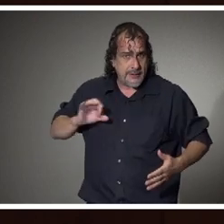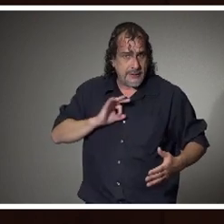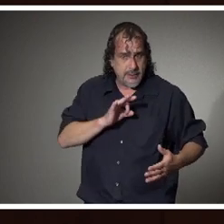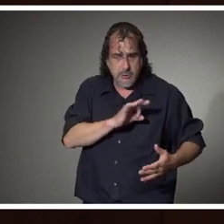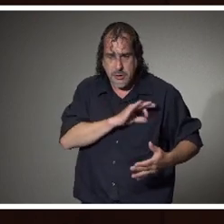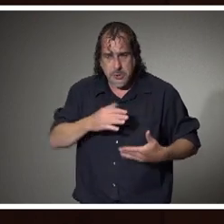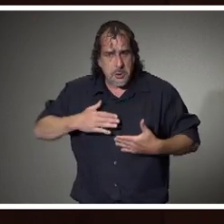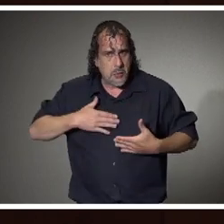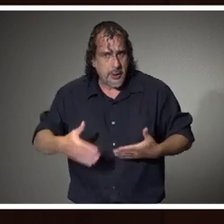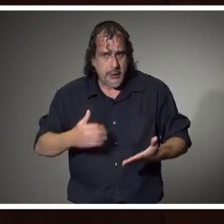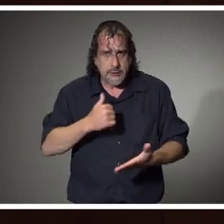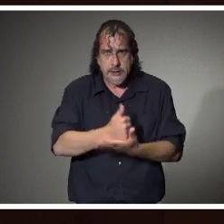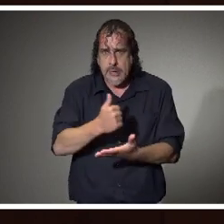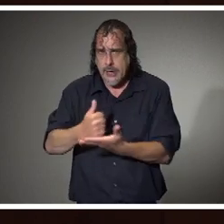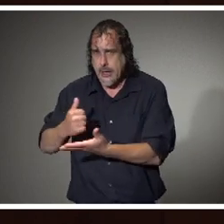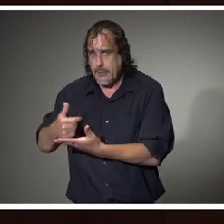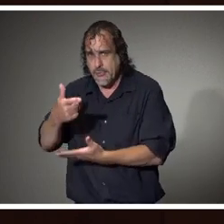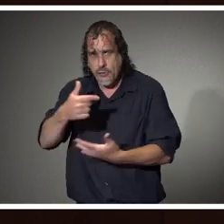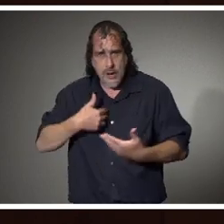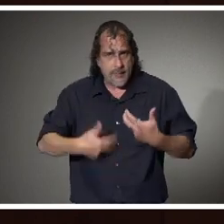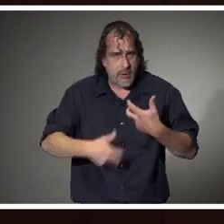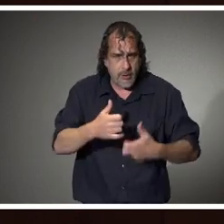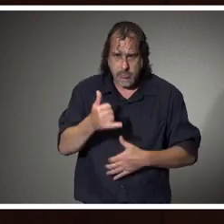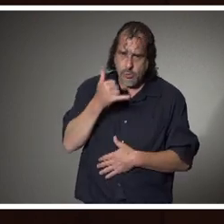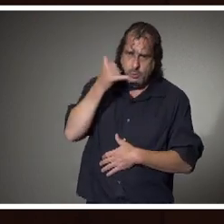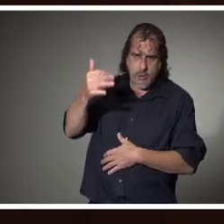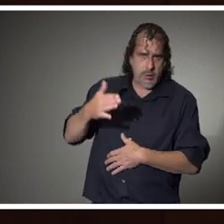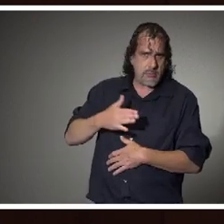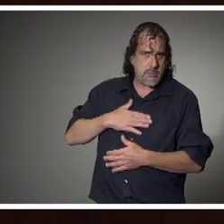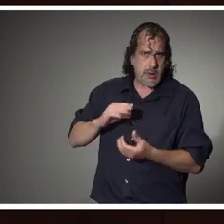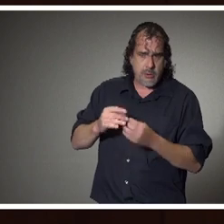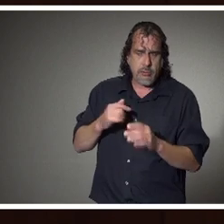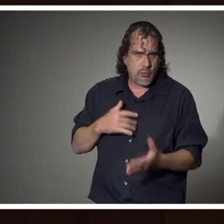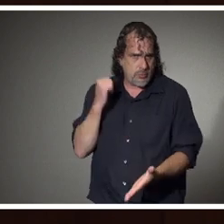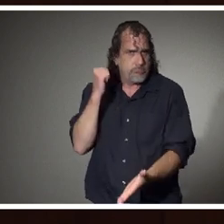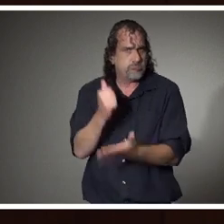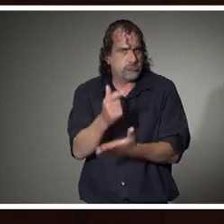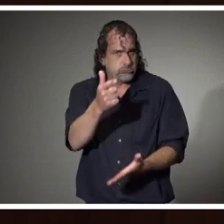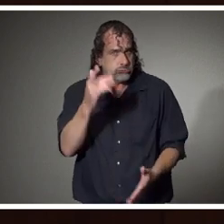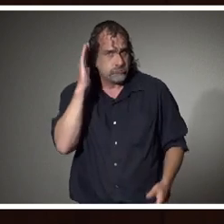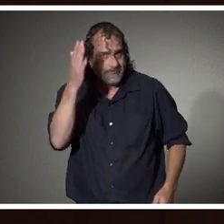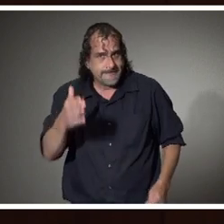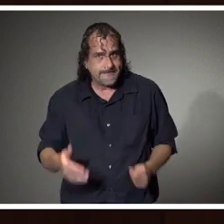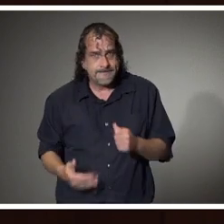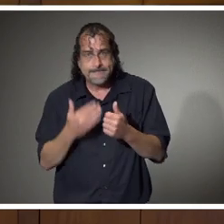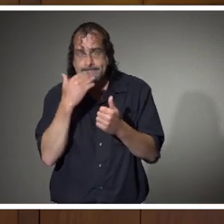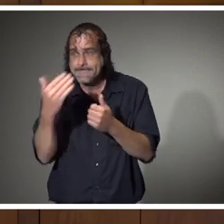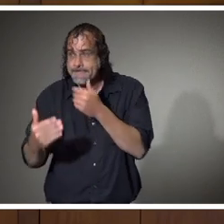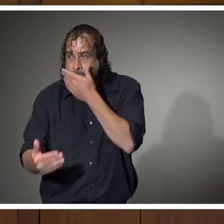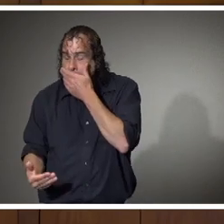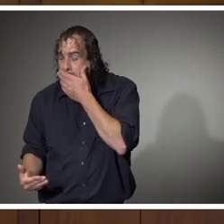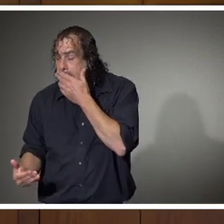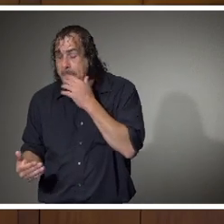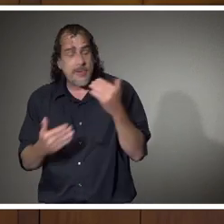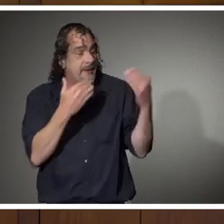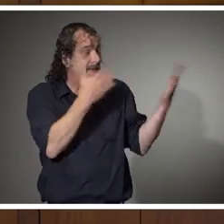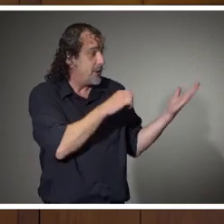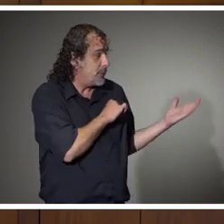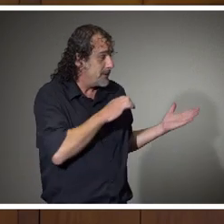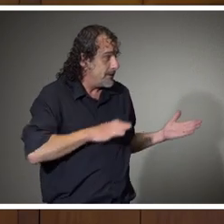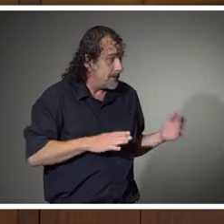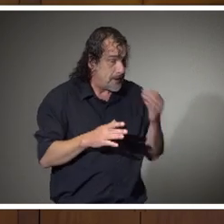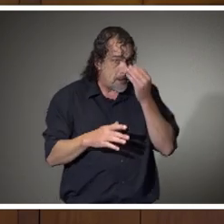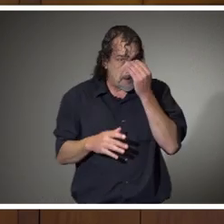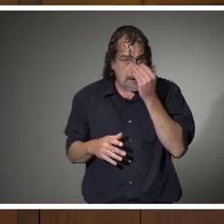willing to help anyone that has an issue. You call my office, and we will be there to assist you. Thank you. Thank you, Senator. You know, the very first